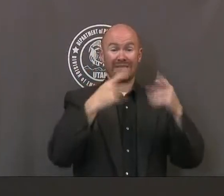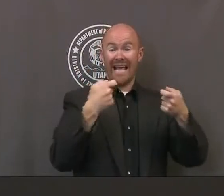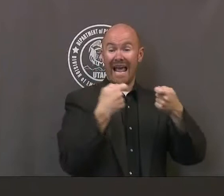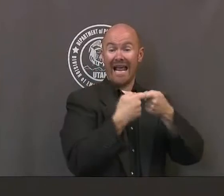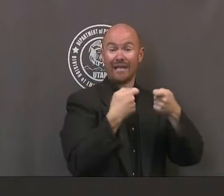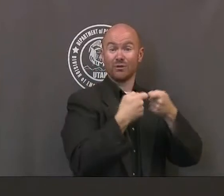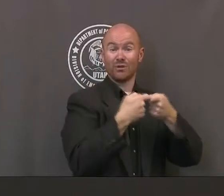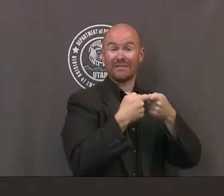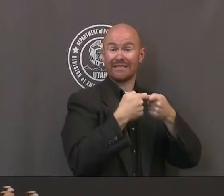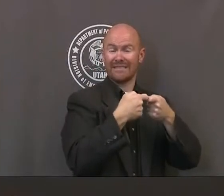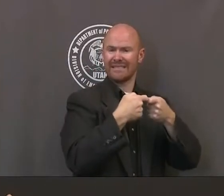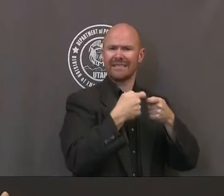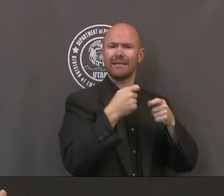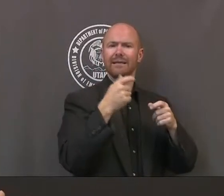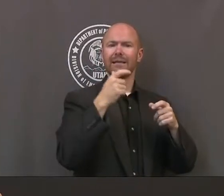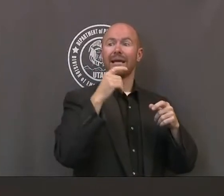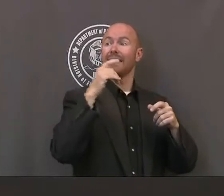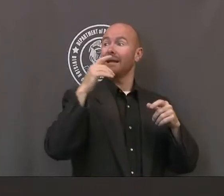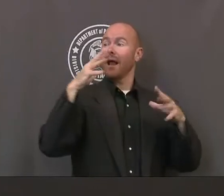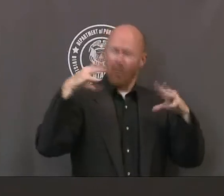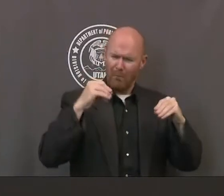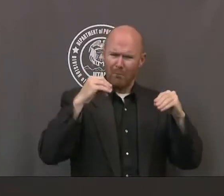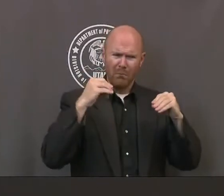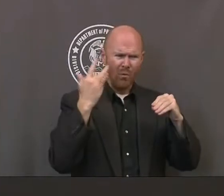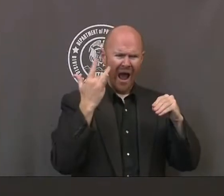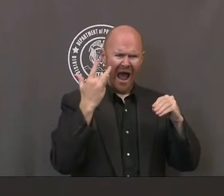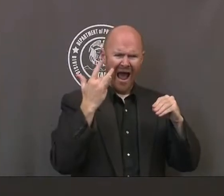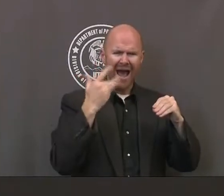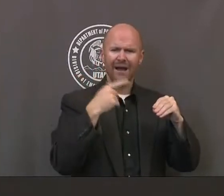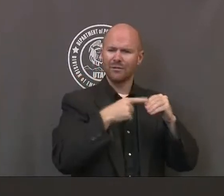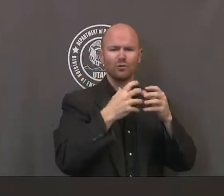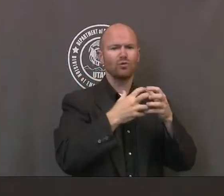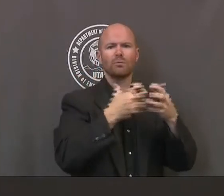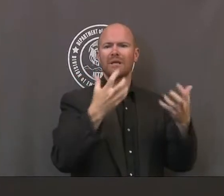broken to protect the infrastructure.